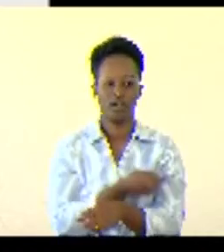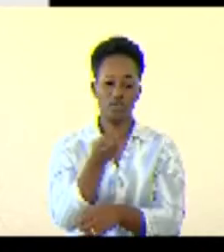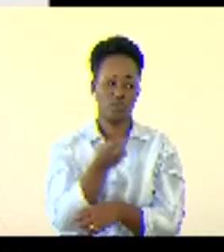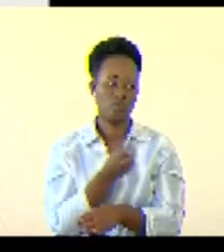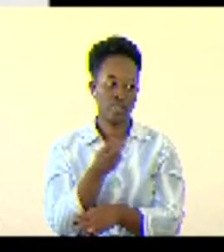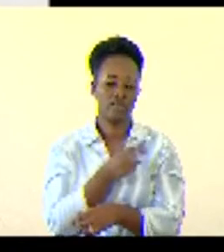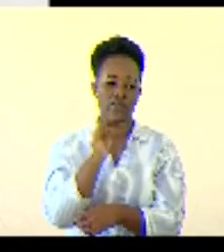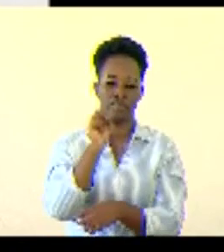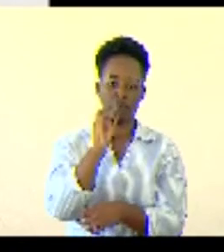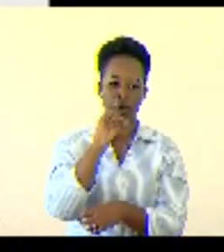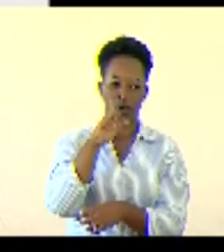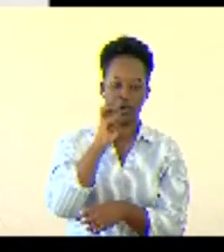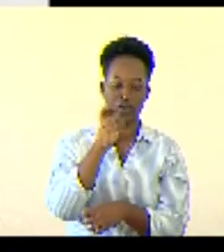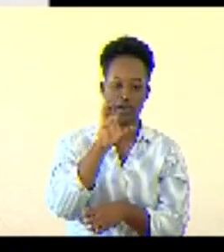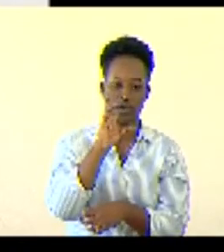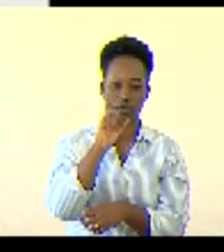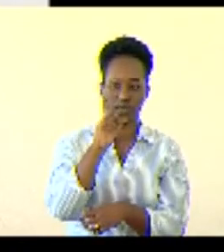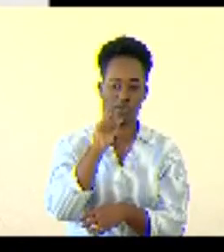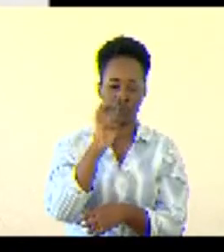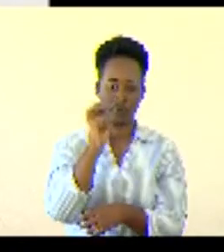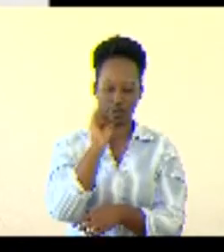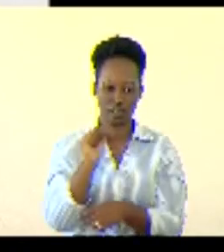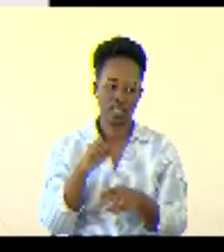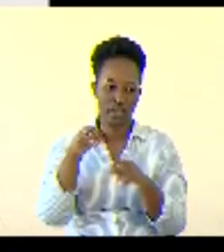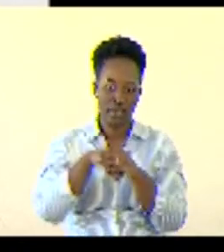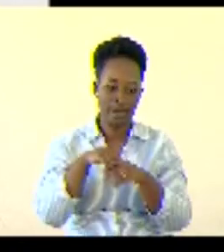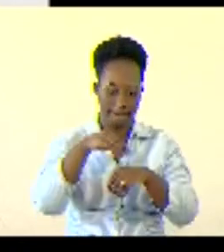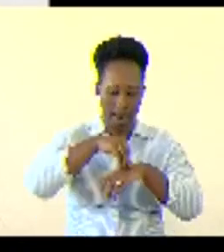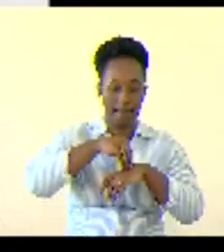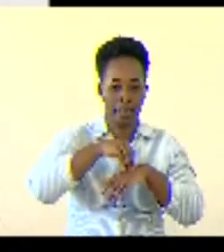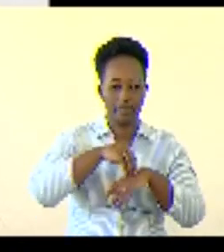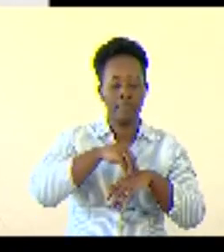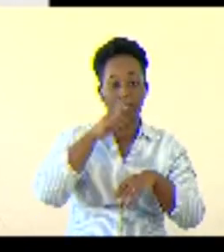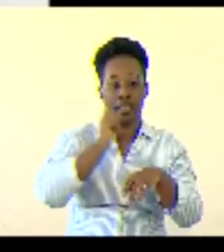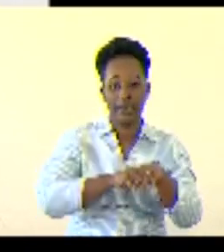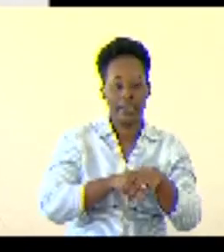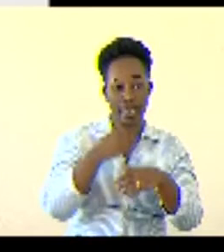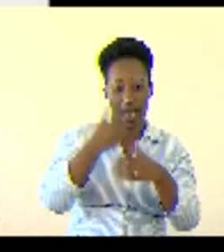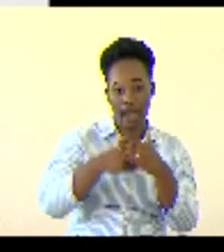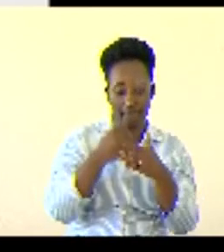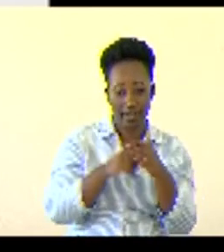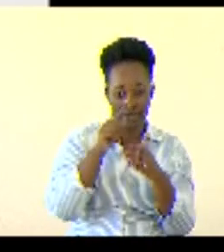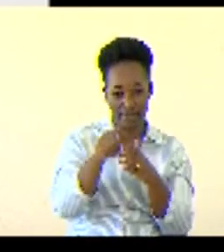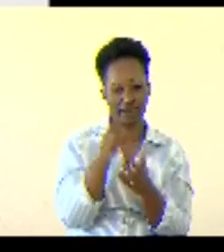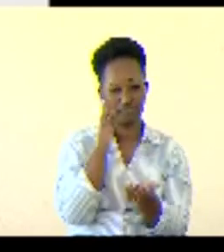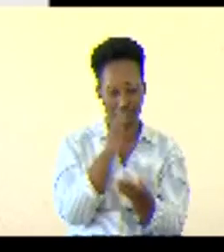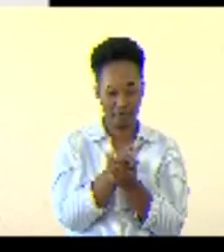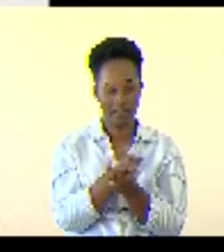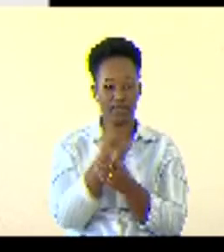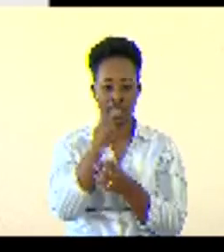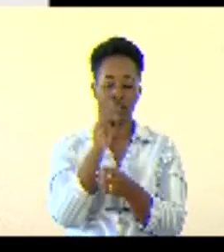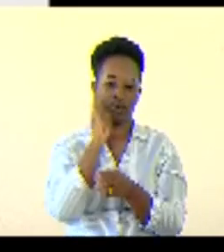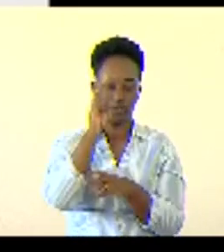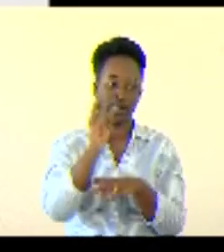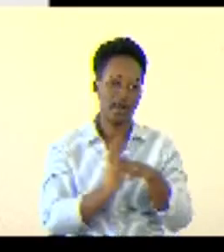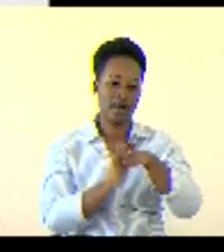molecules across the membrane. Once there is a slight change of pH across the membrane, eventually that one will affect